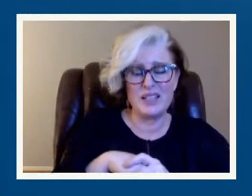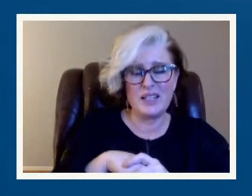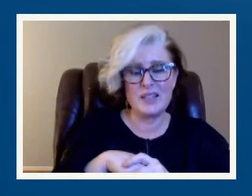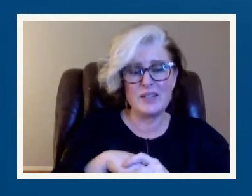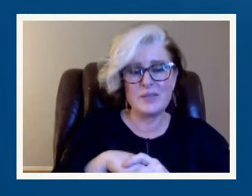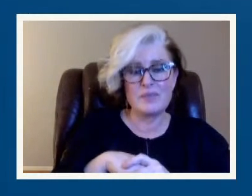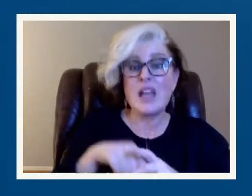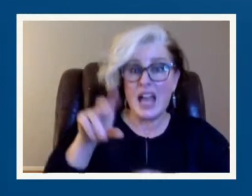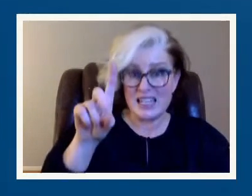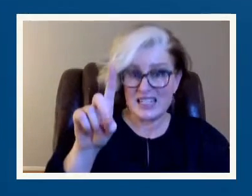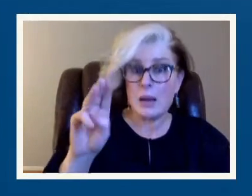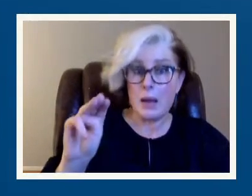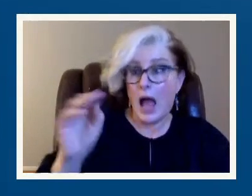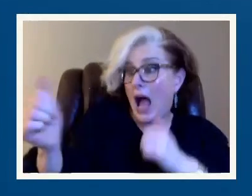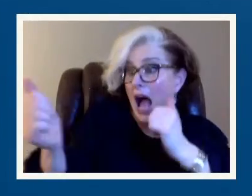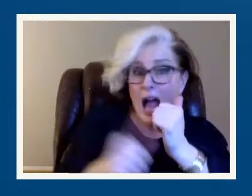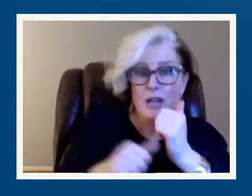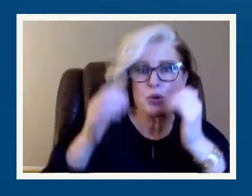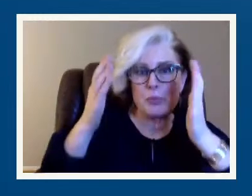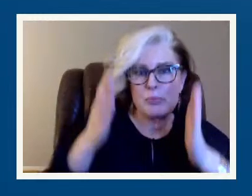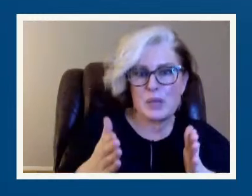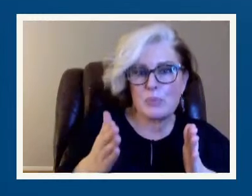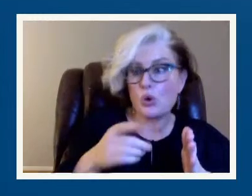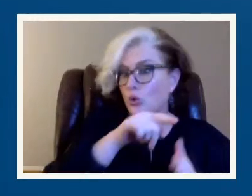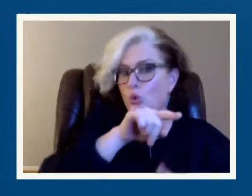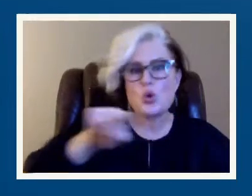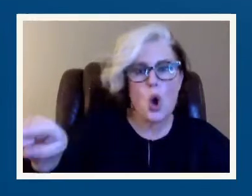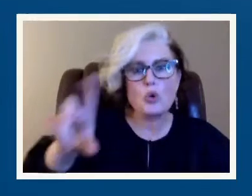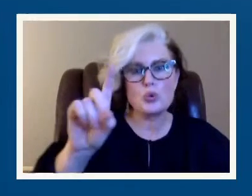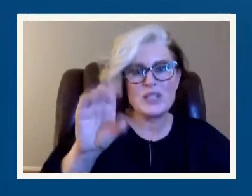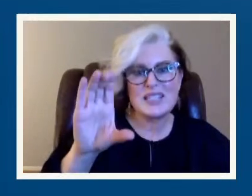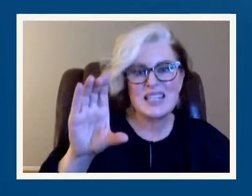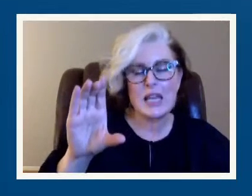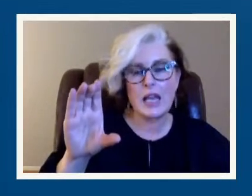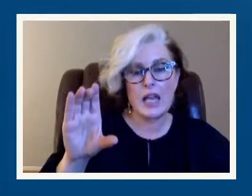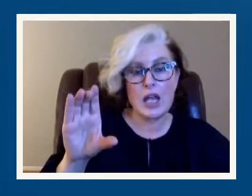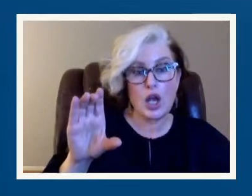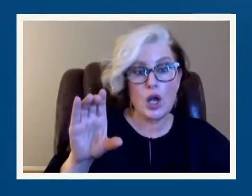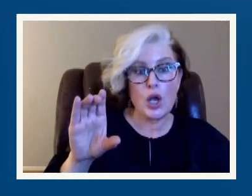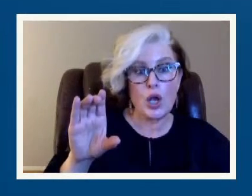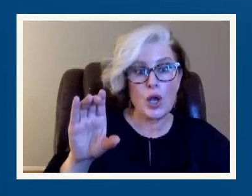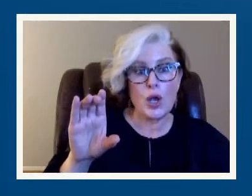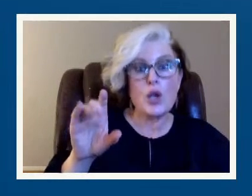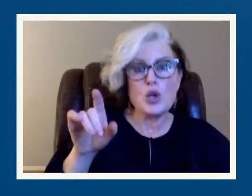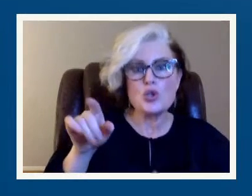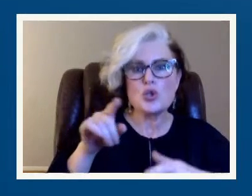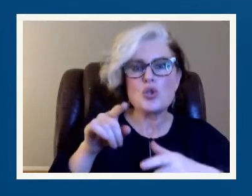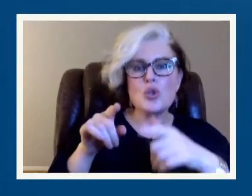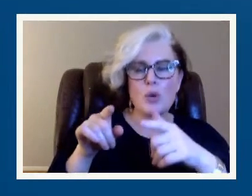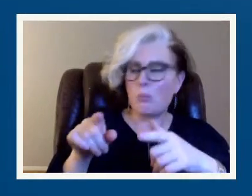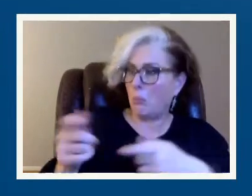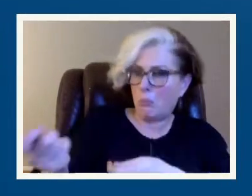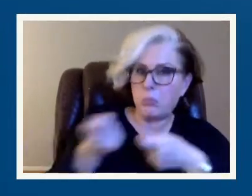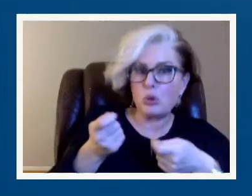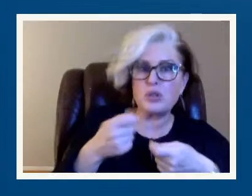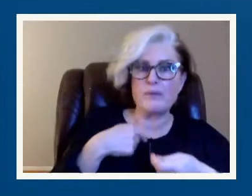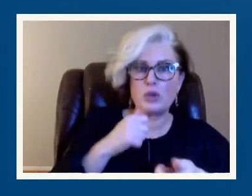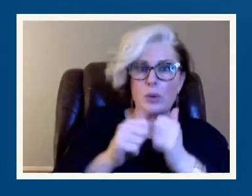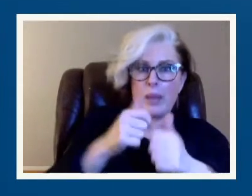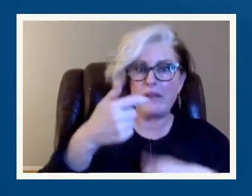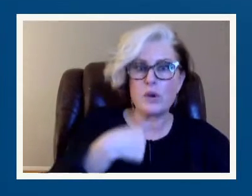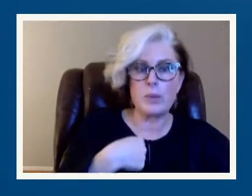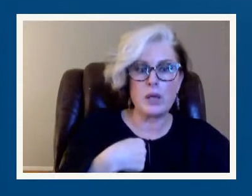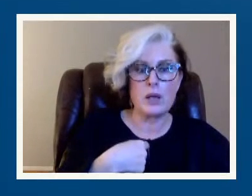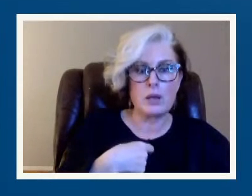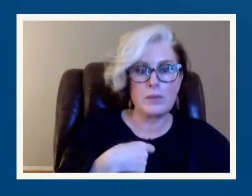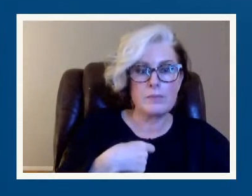John's opponent hired people who were there to work on his campaign. He decided, well, now, yeah, I don't know if it was